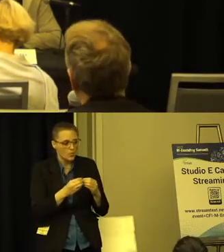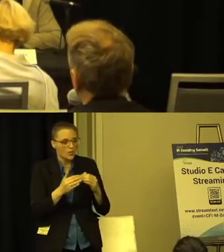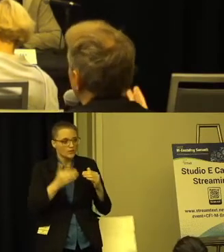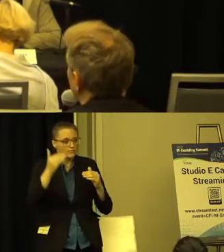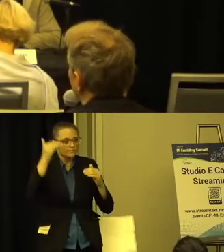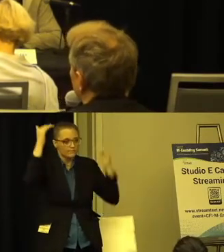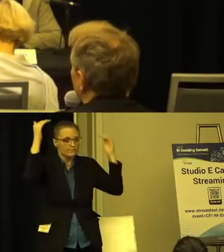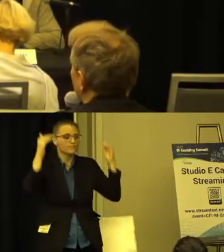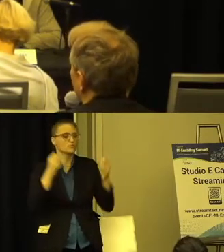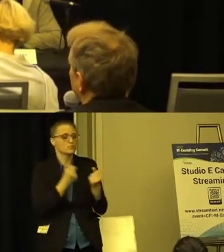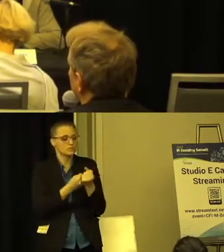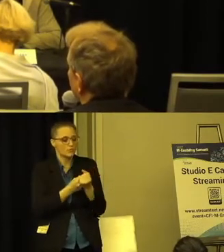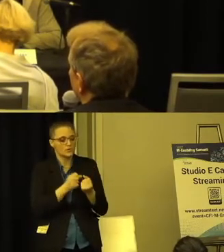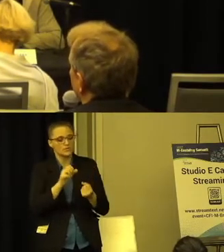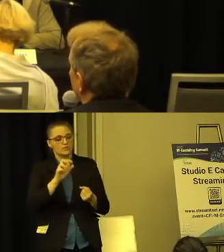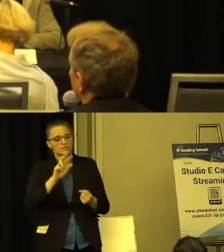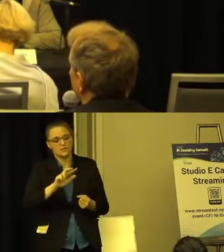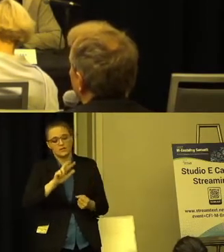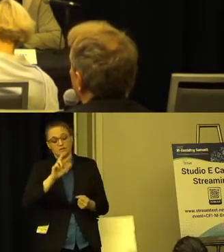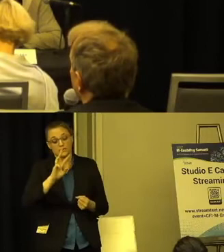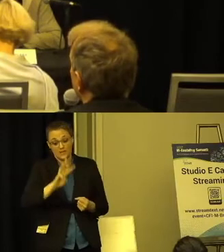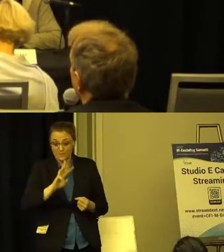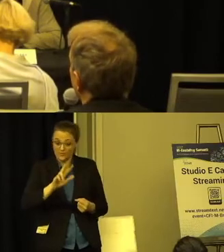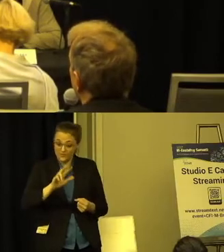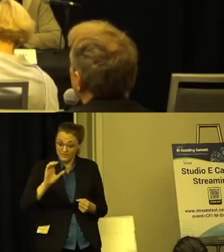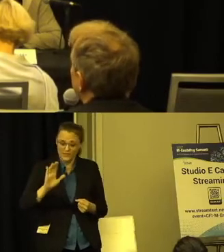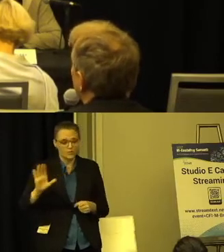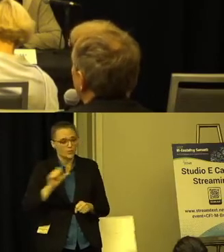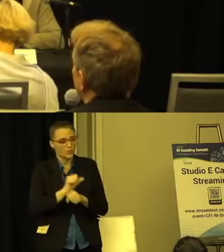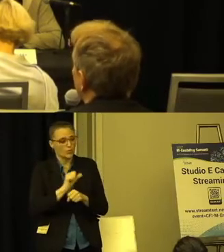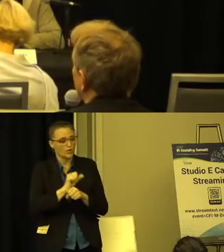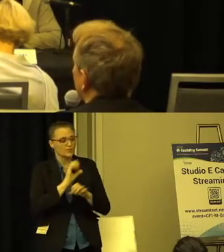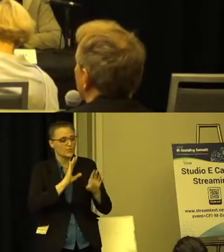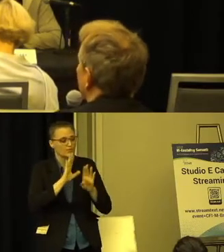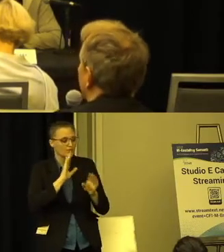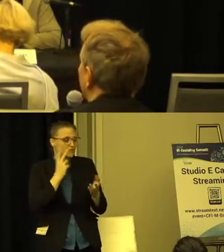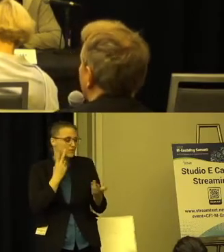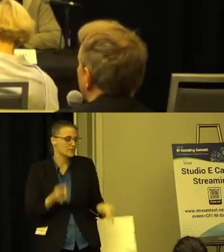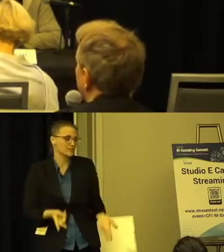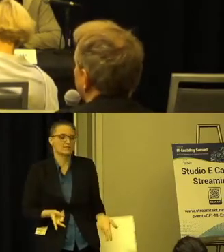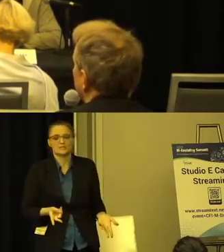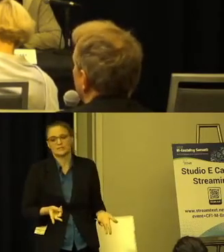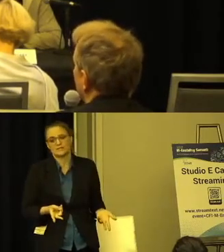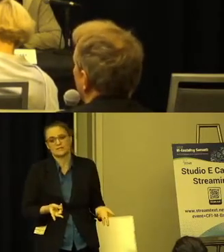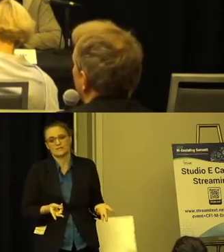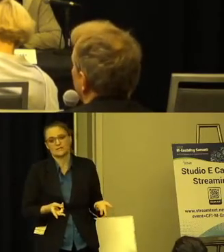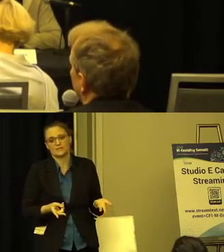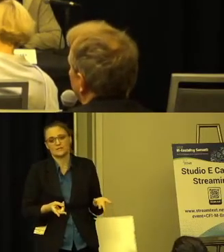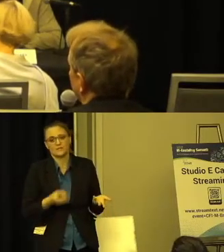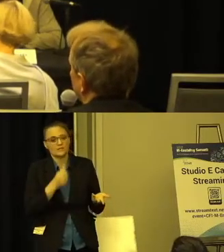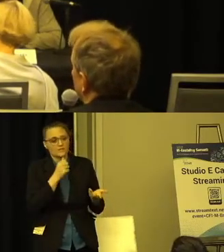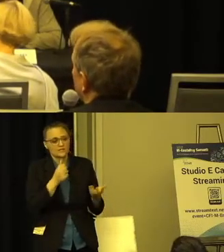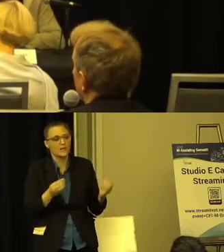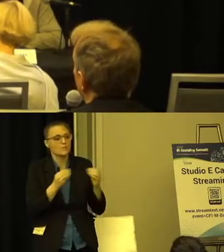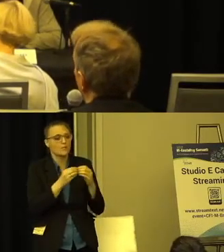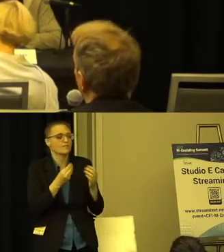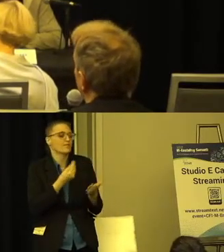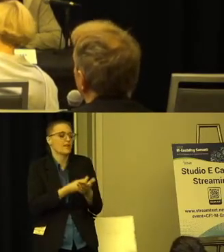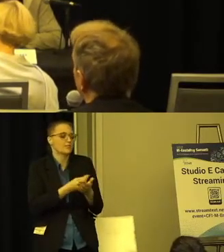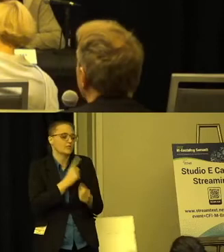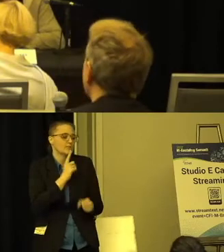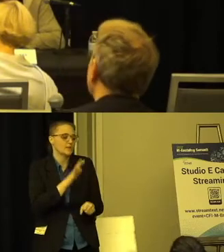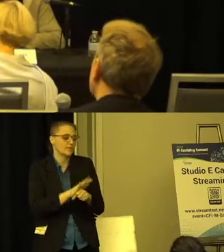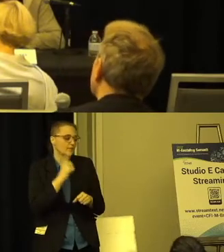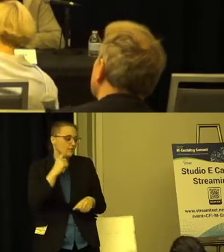support W3C and the work you're doing? Because it's just really frustrating to see that there's not more of a financial commitment